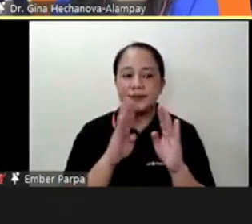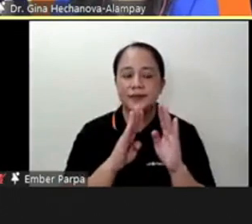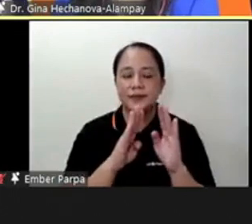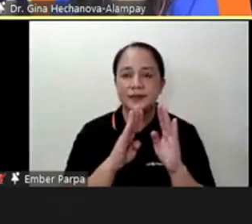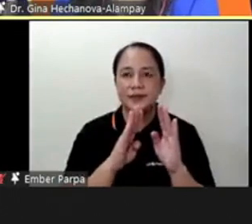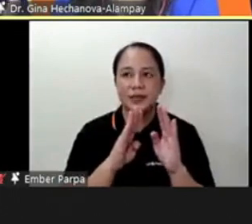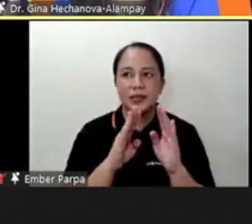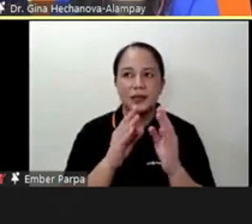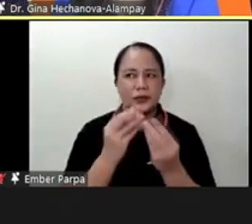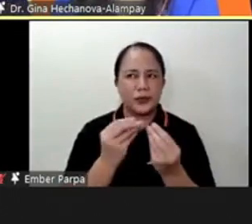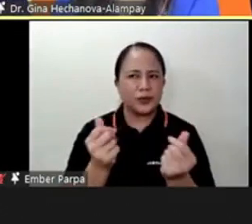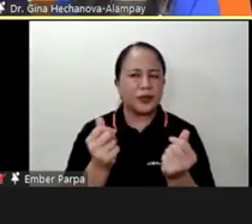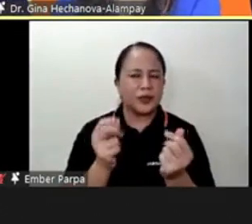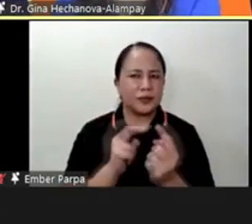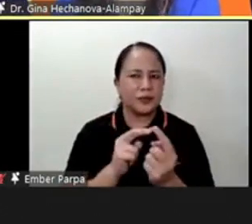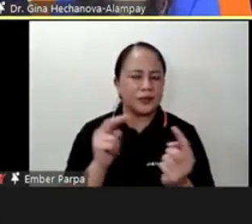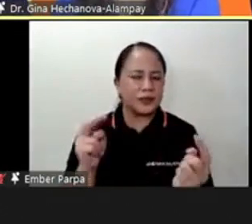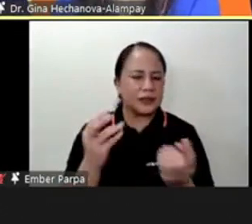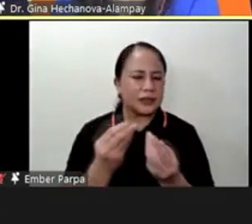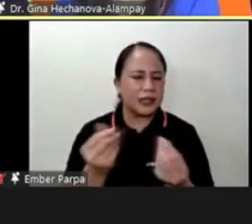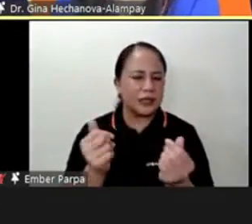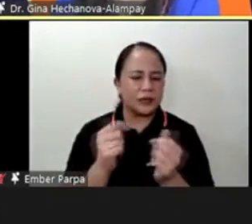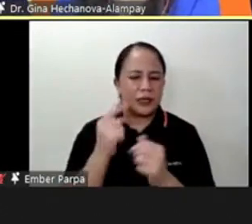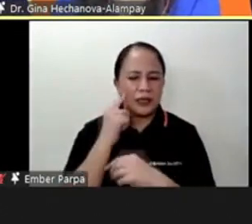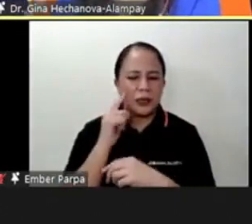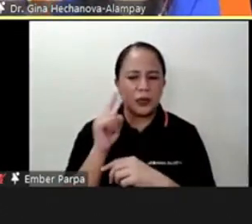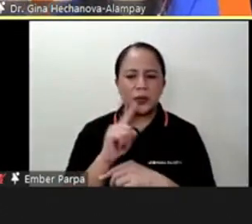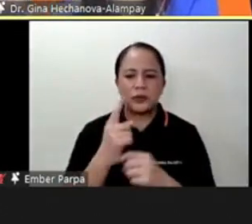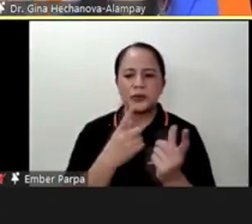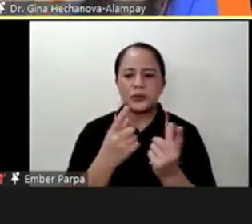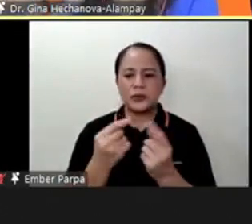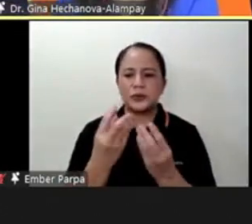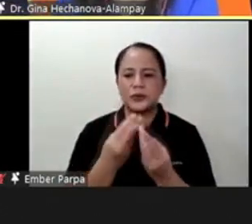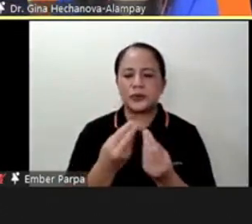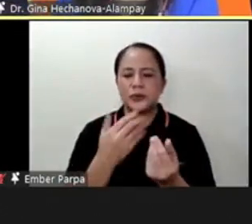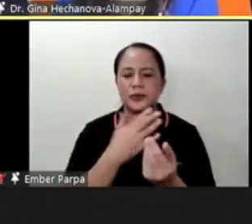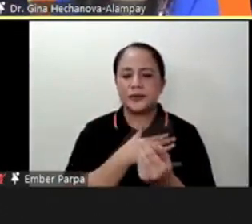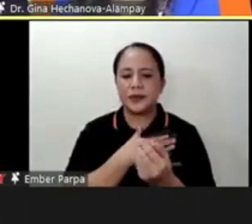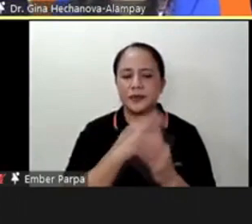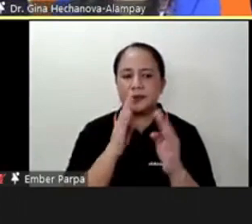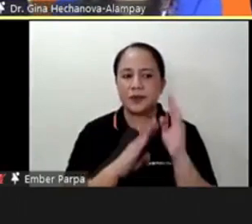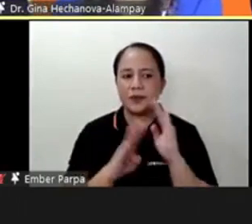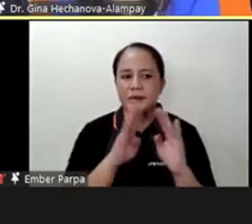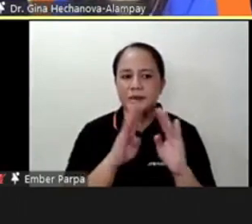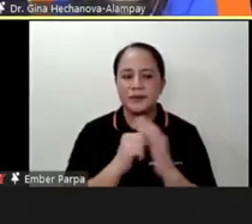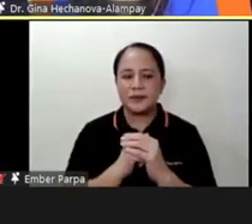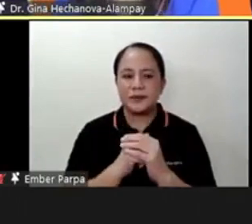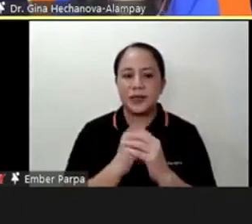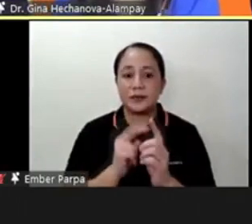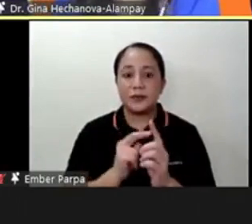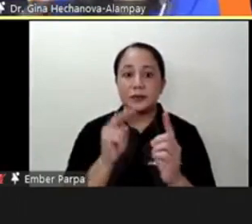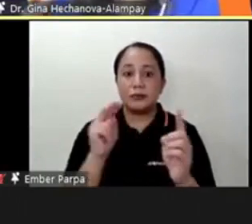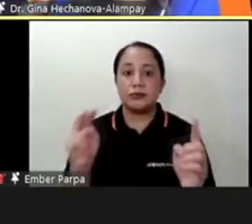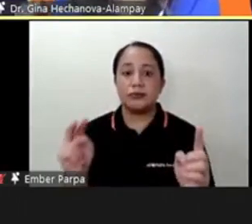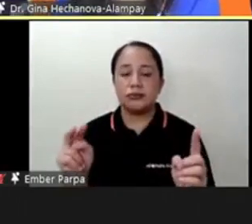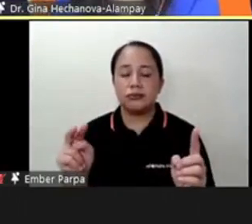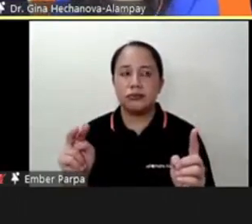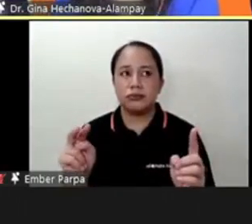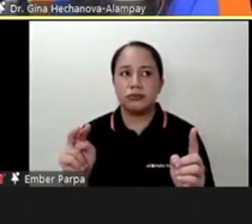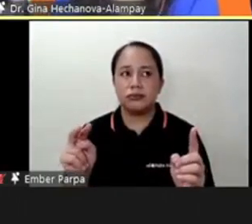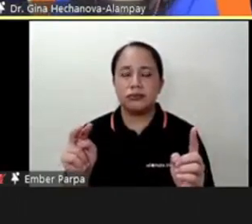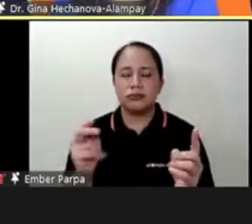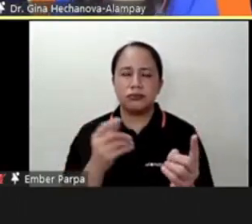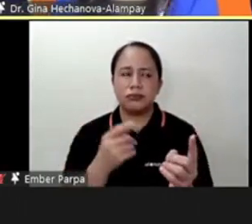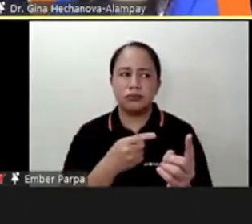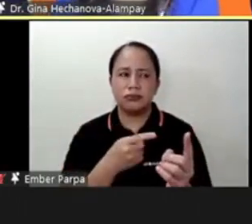is thinking about what I can do to solve my problem. And perspective taking might also